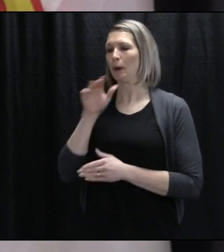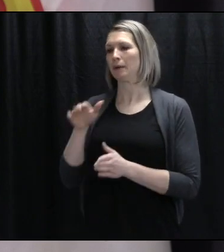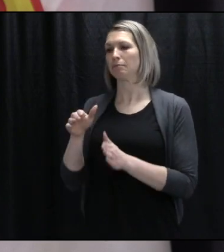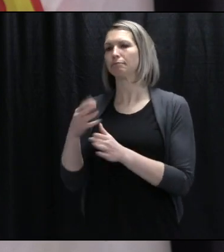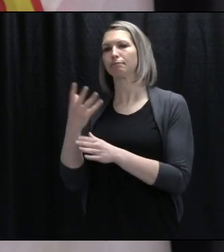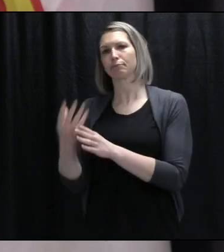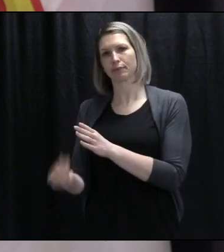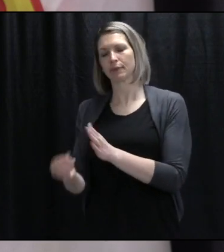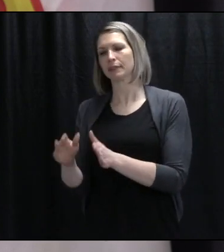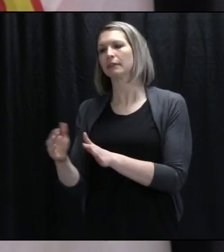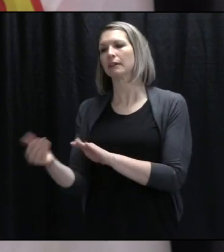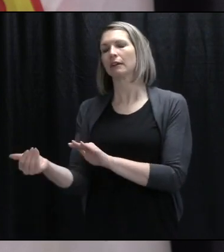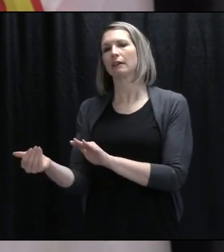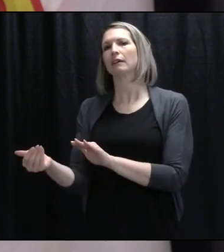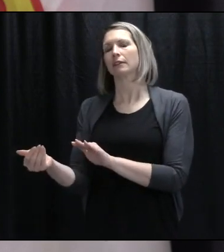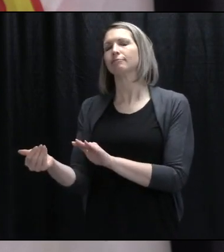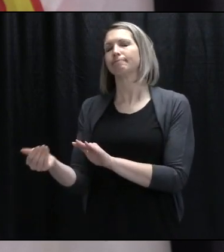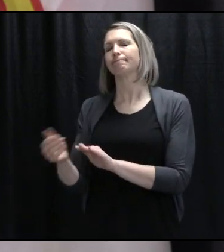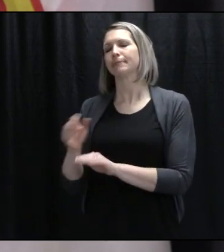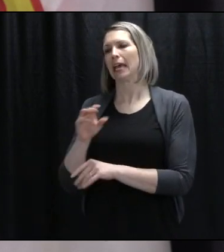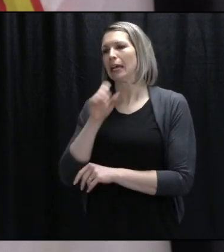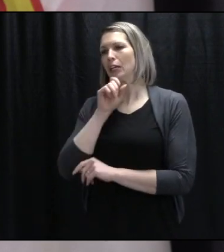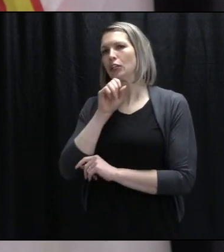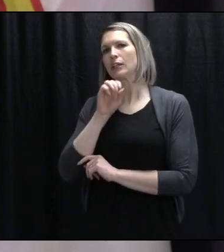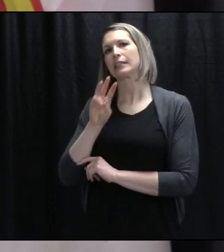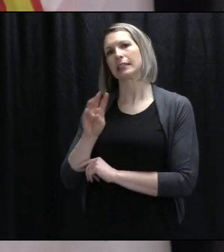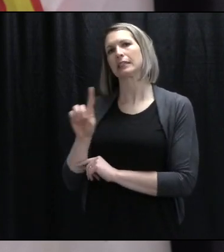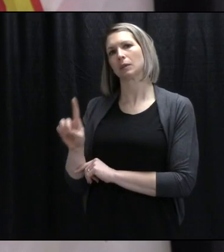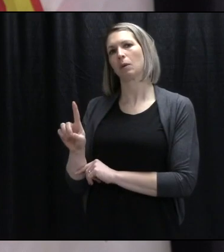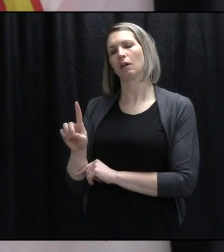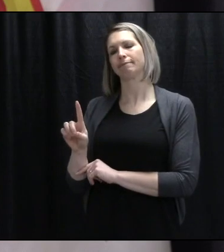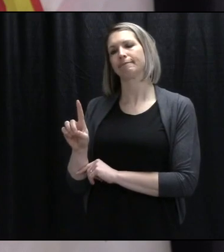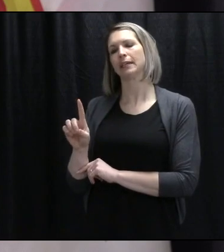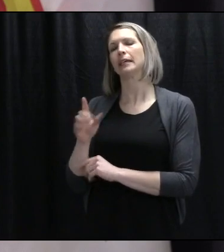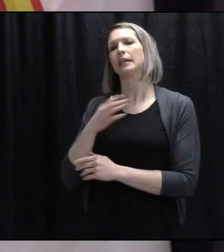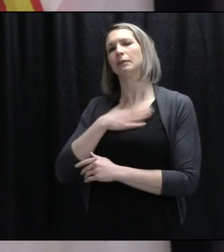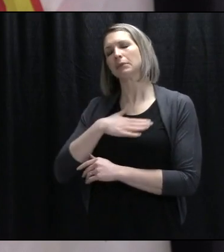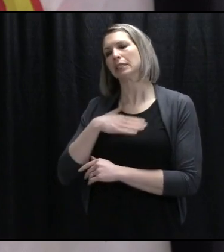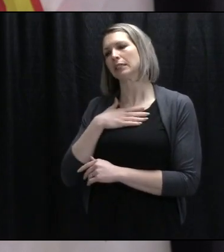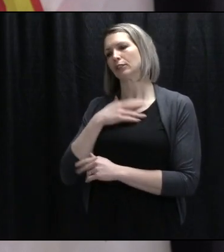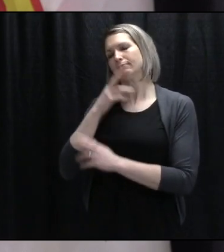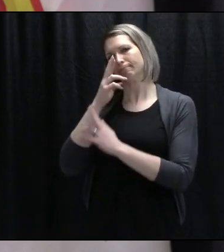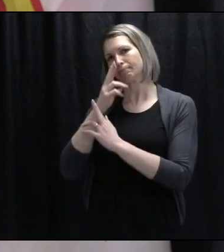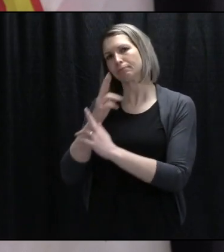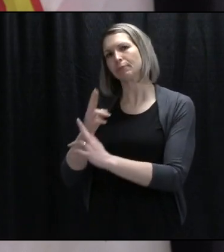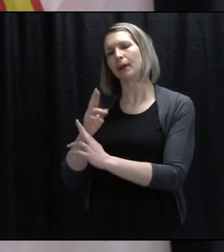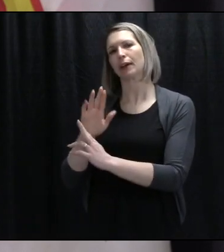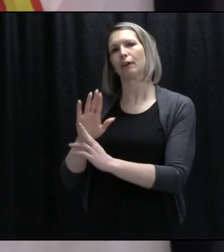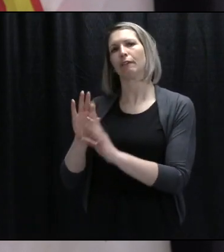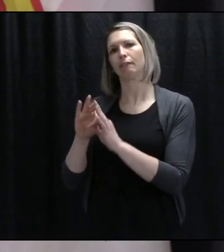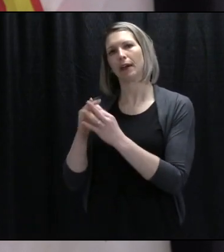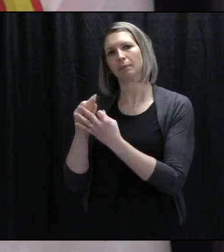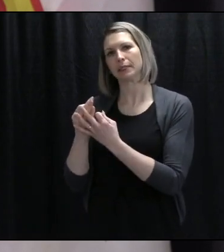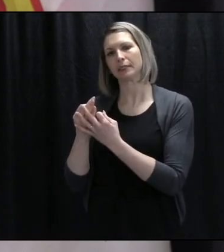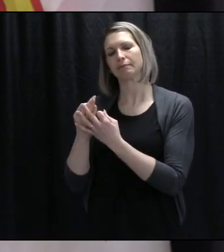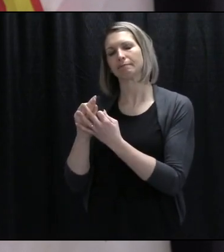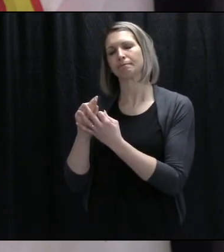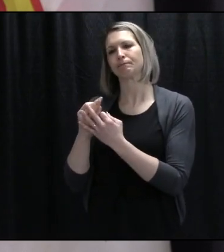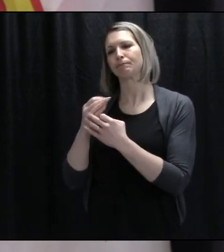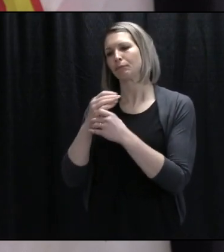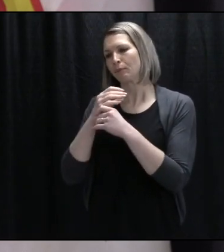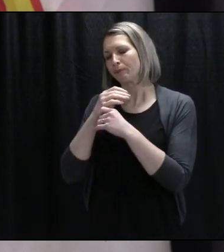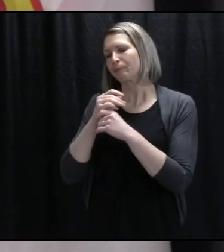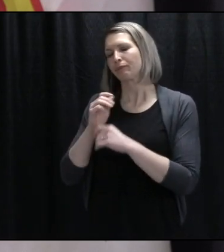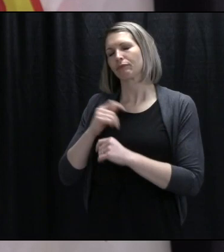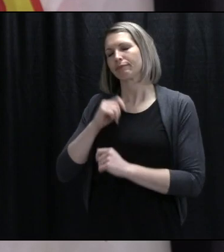friends. Once again, I ask that we respect the privacy of the family. Think about it.